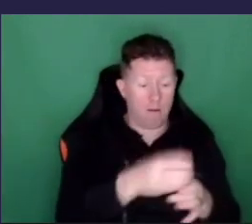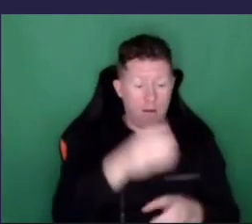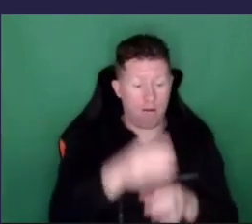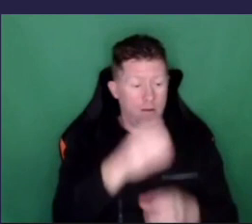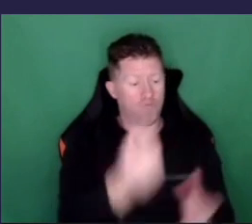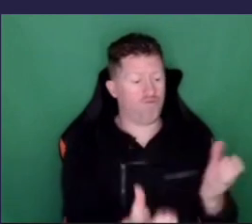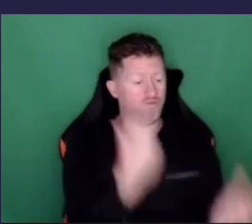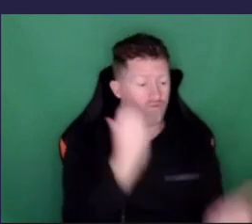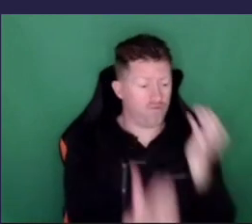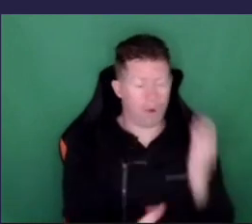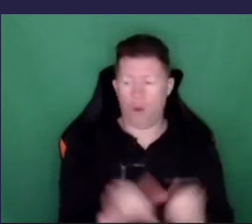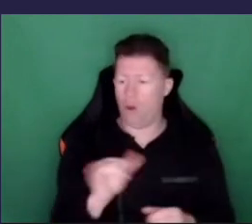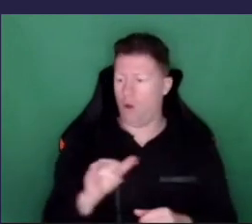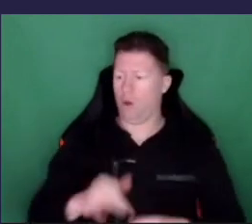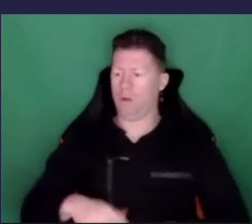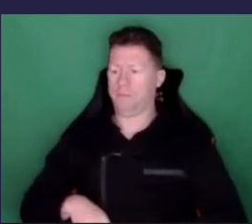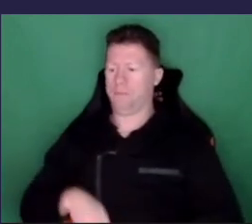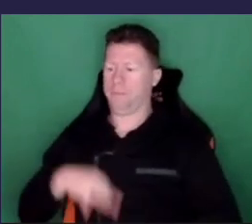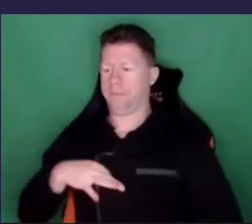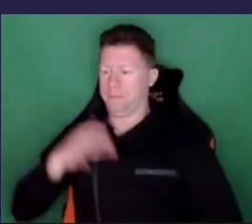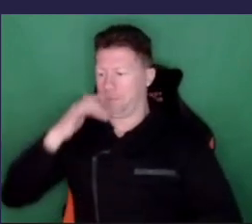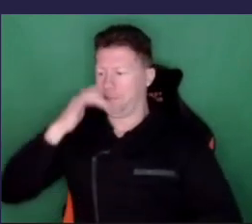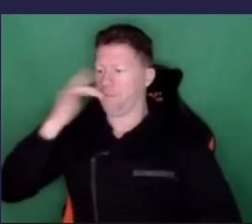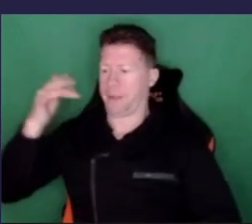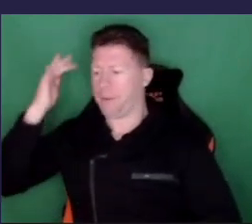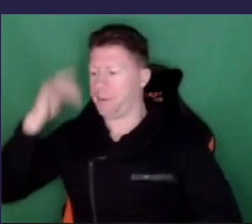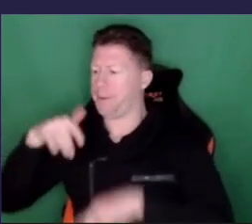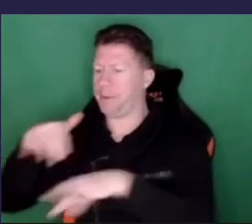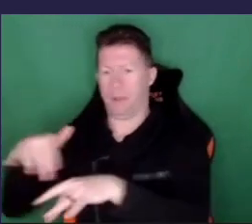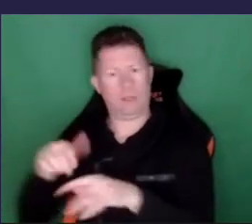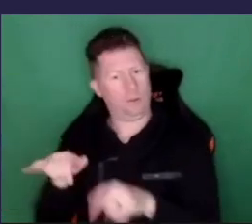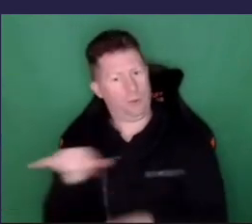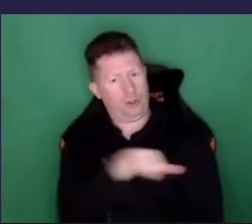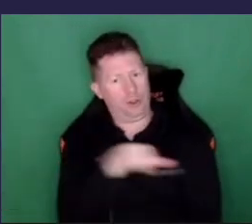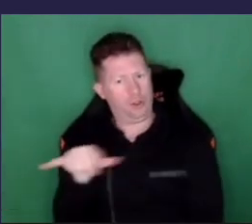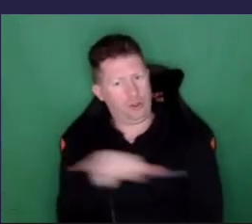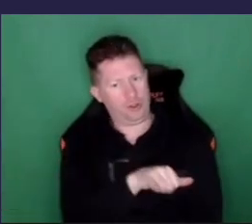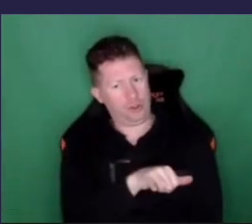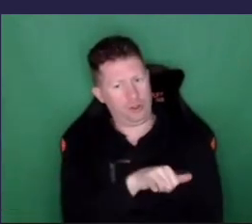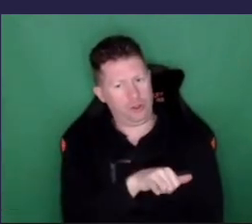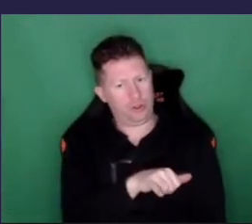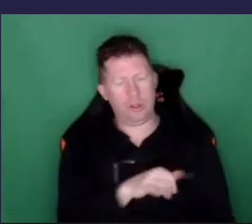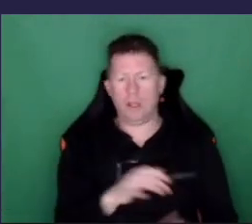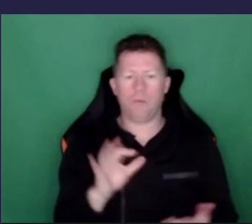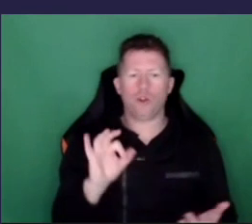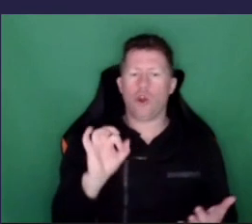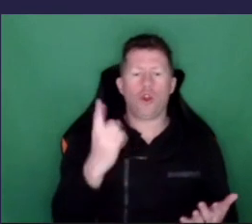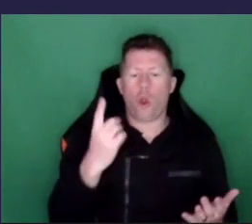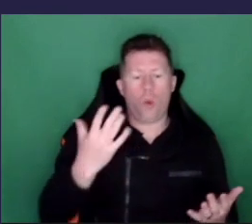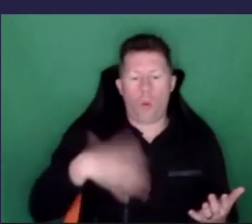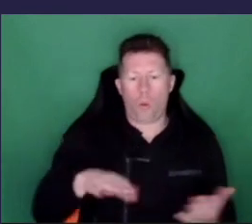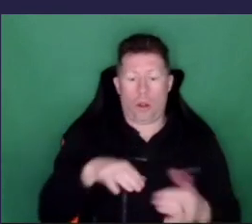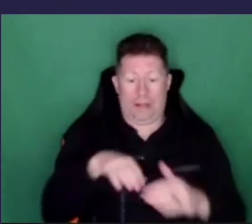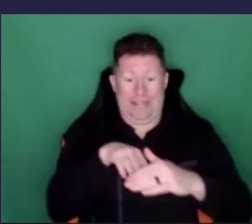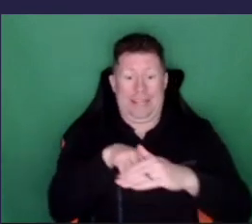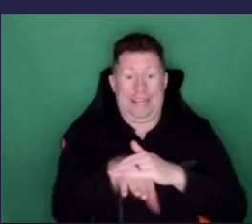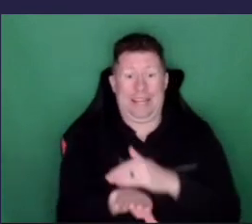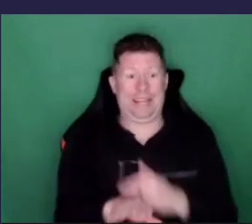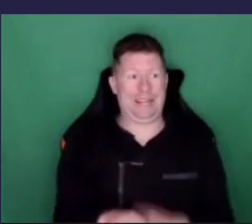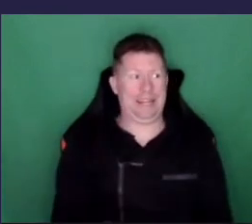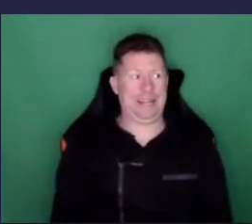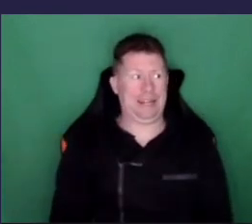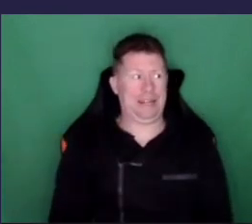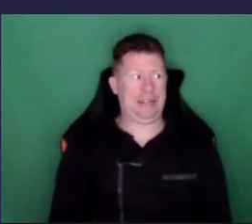help the person, prepare the person a little bit for that. Because no one likes to go into a setting